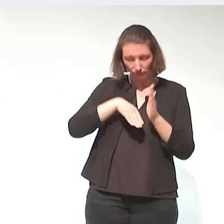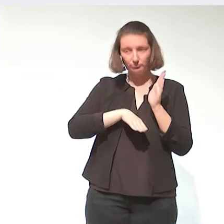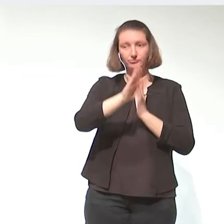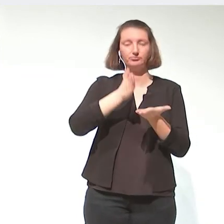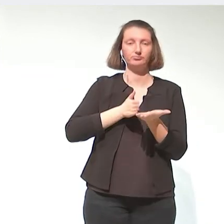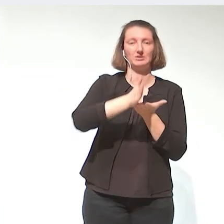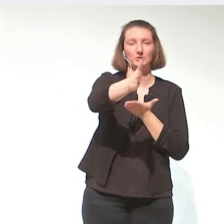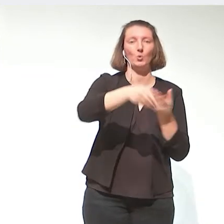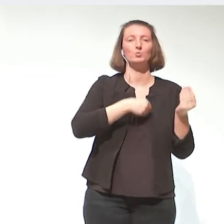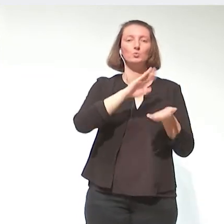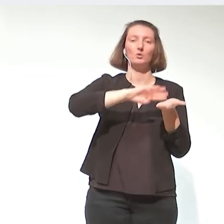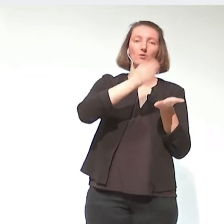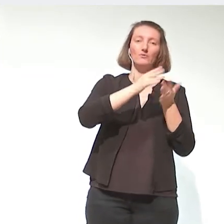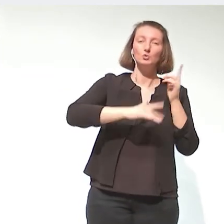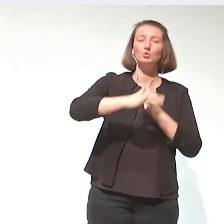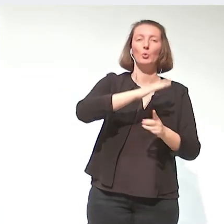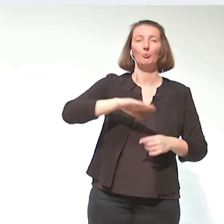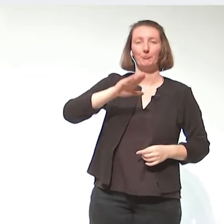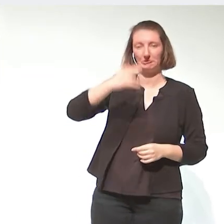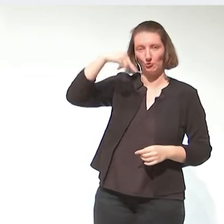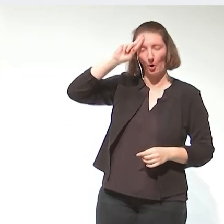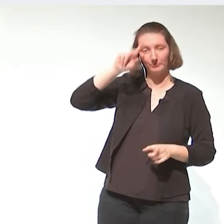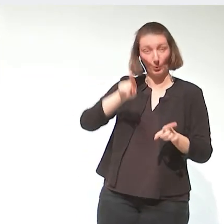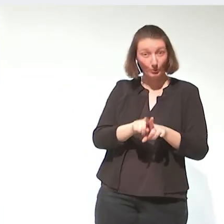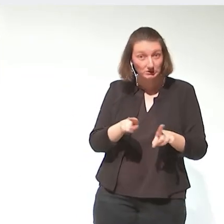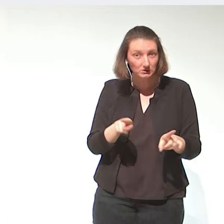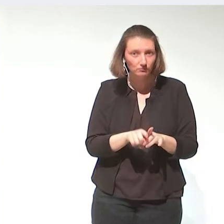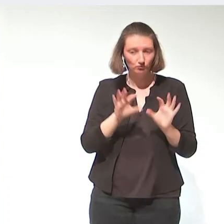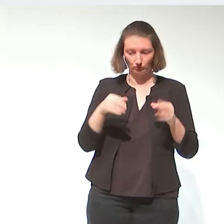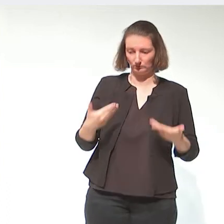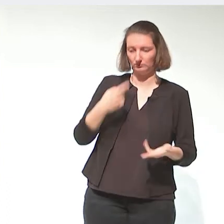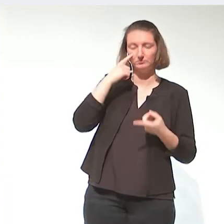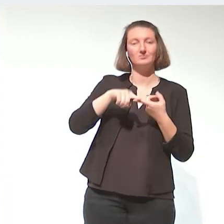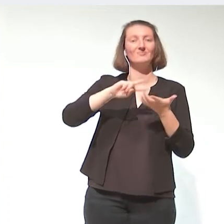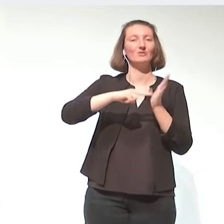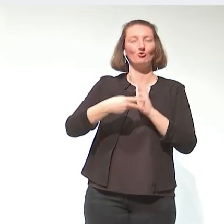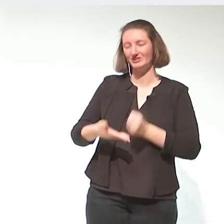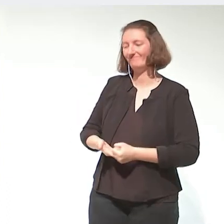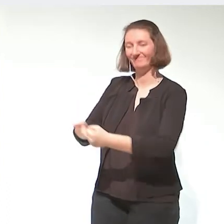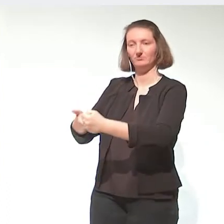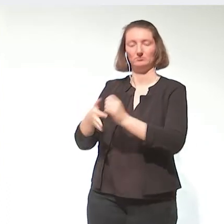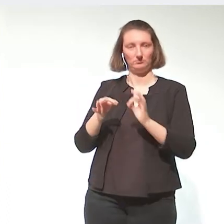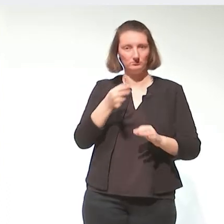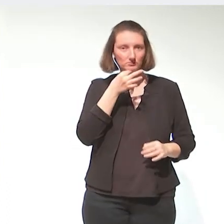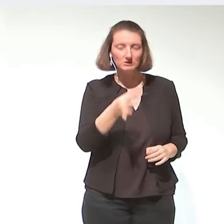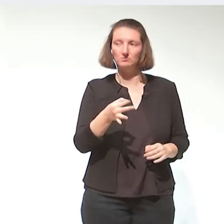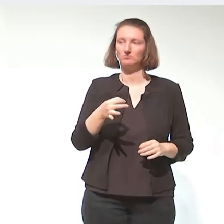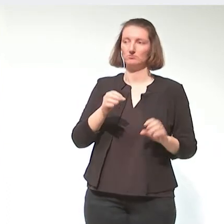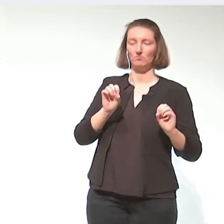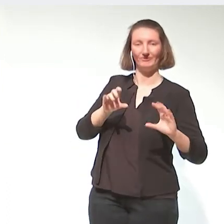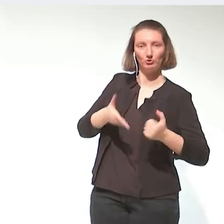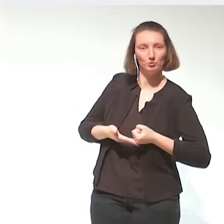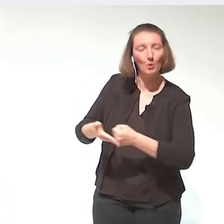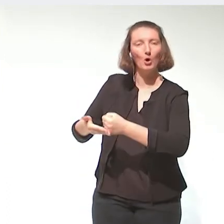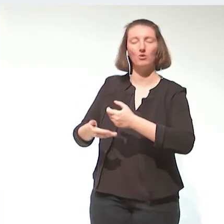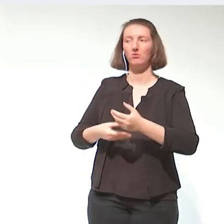in the Resilient Fund or the European social funds or